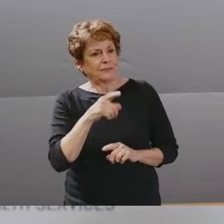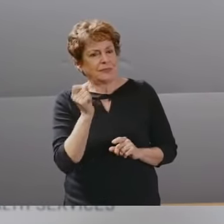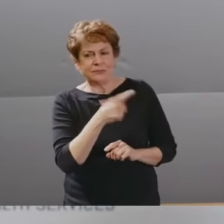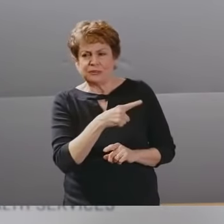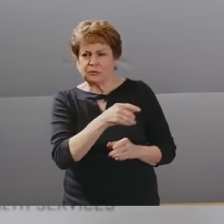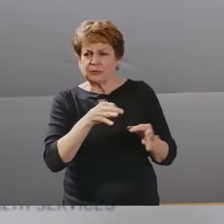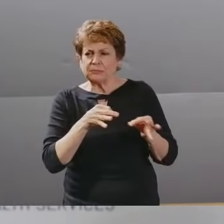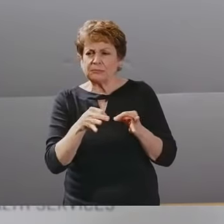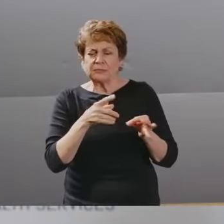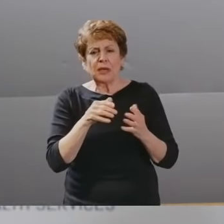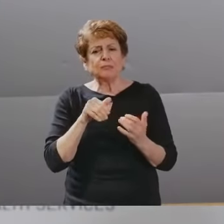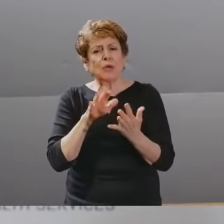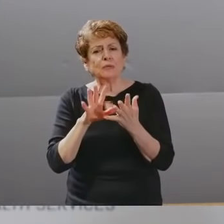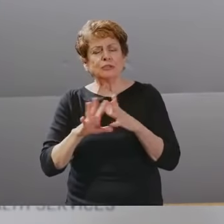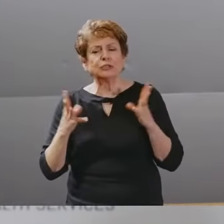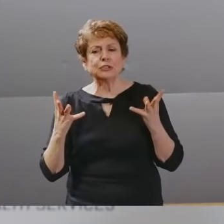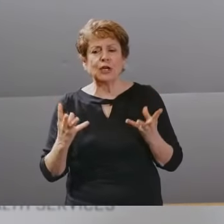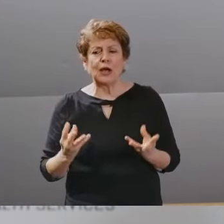word soft.